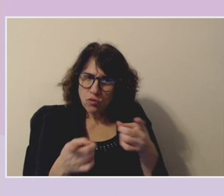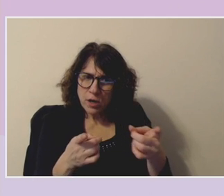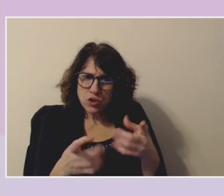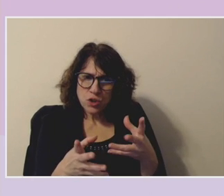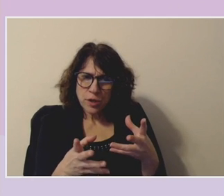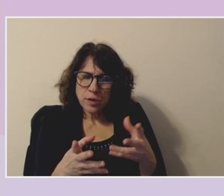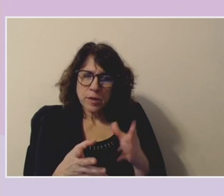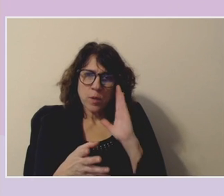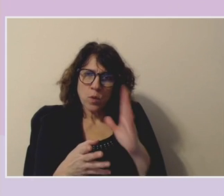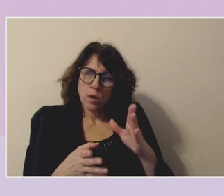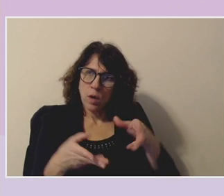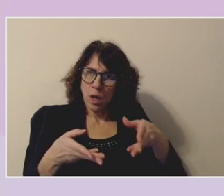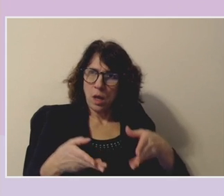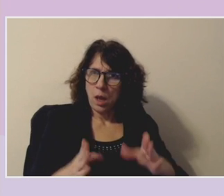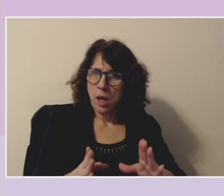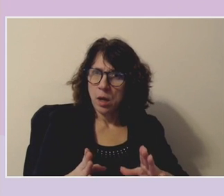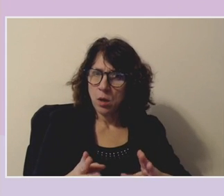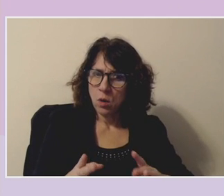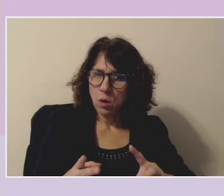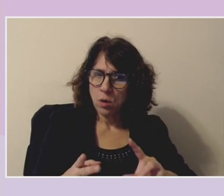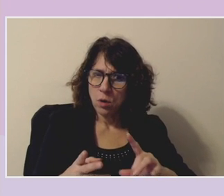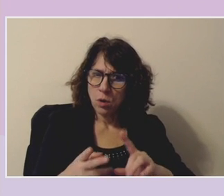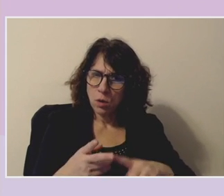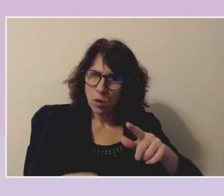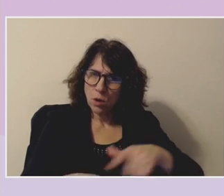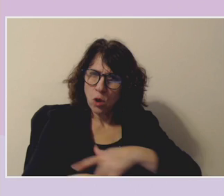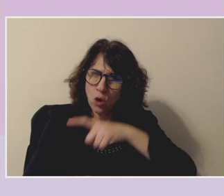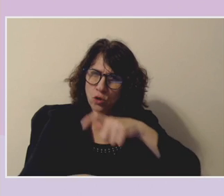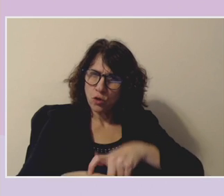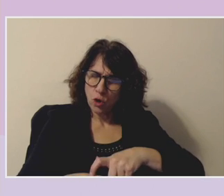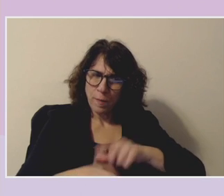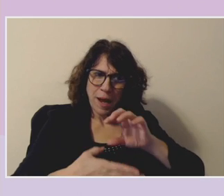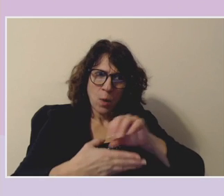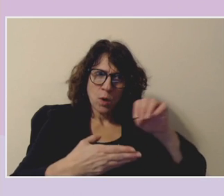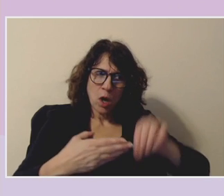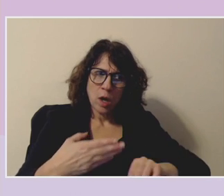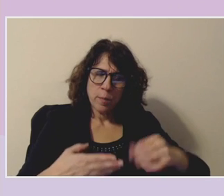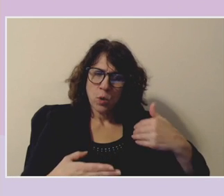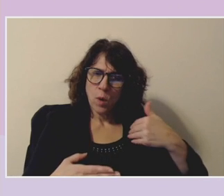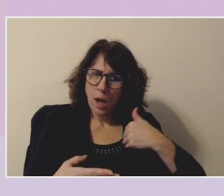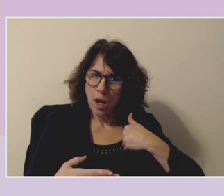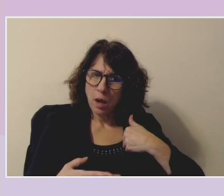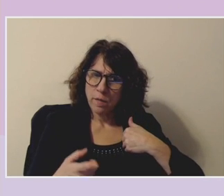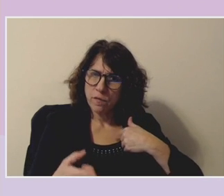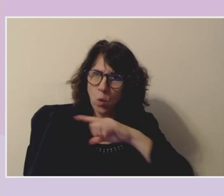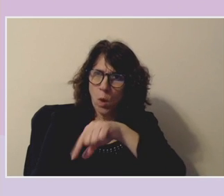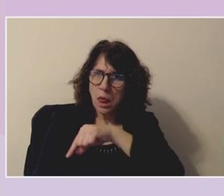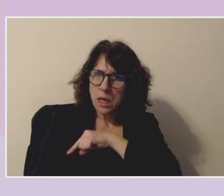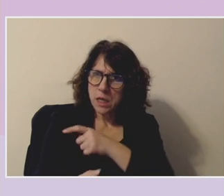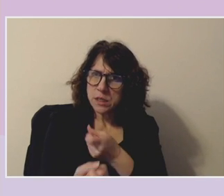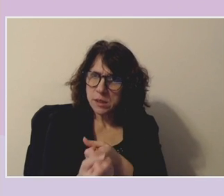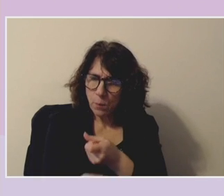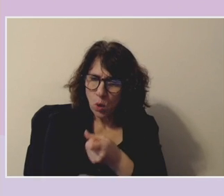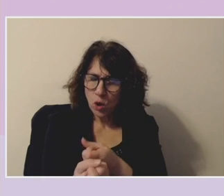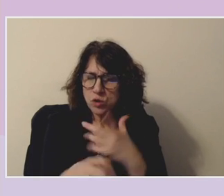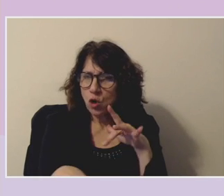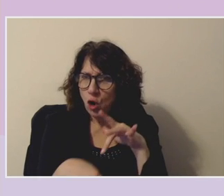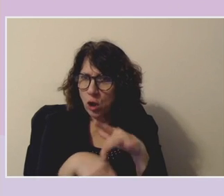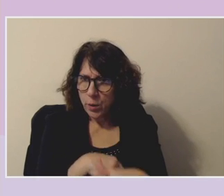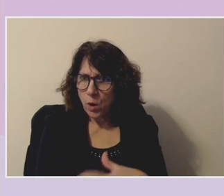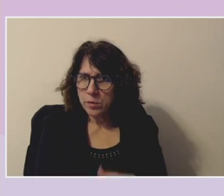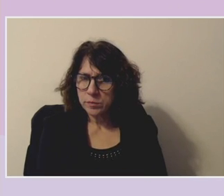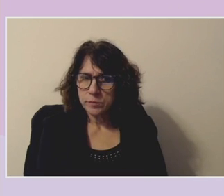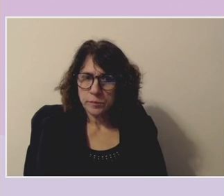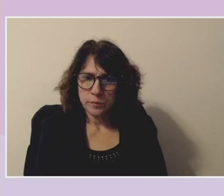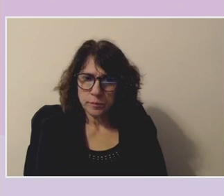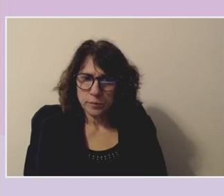Because you're gonna get your longer term outcomes when you have those quality supports really early on.